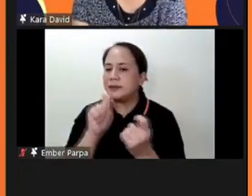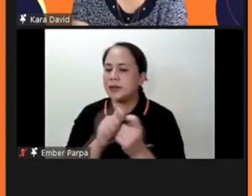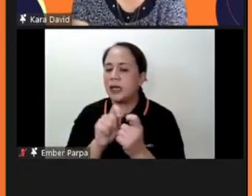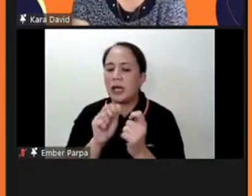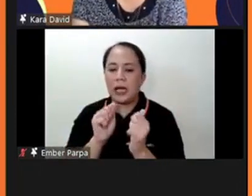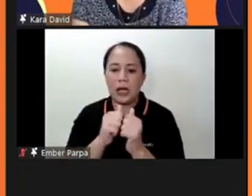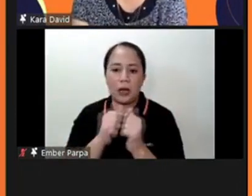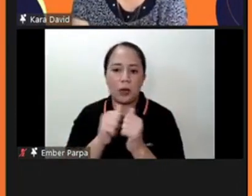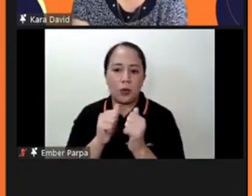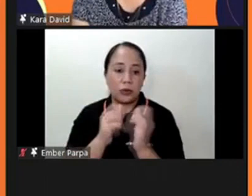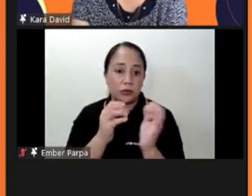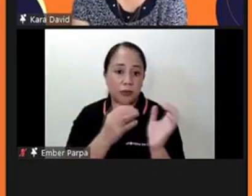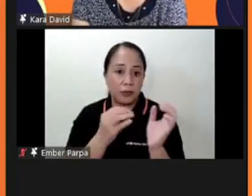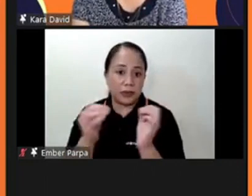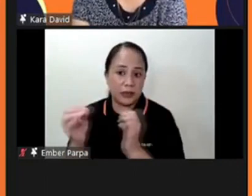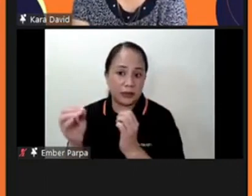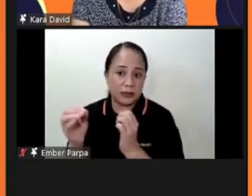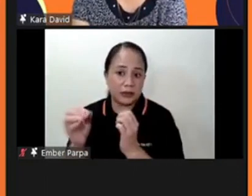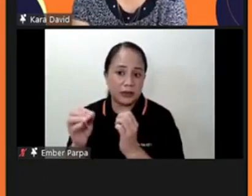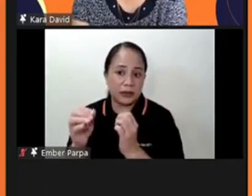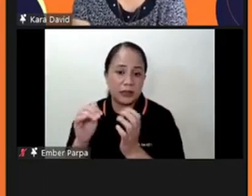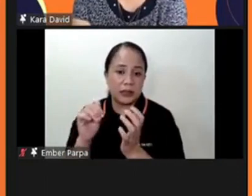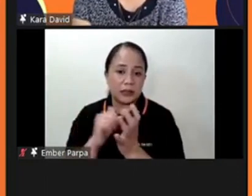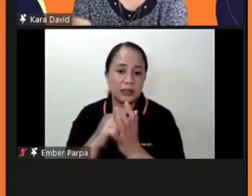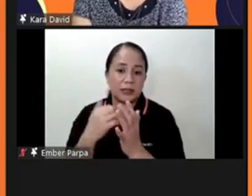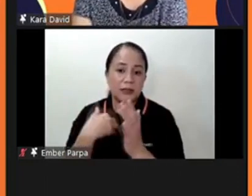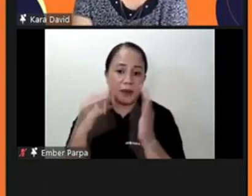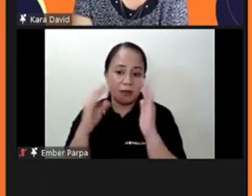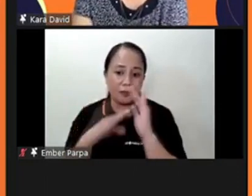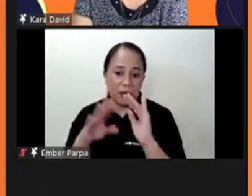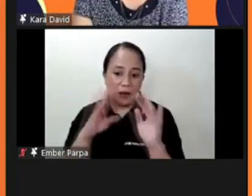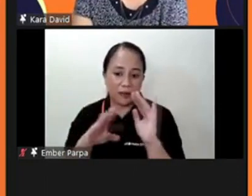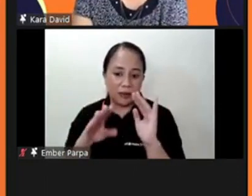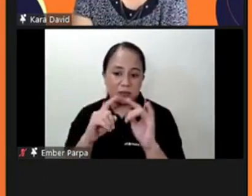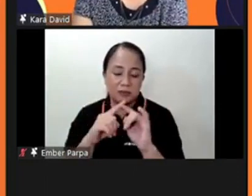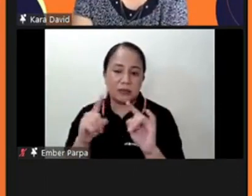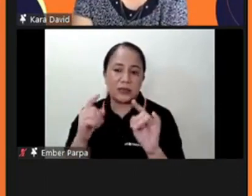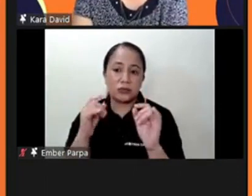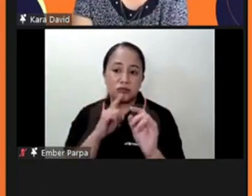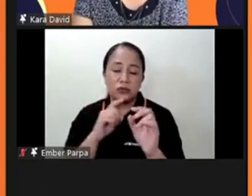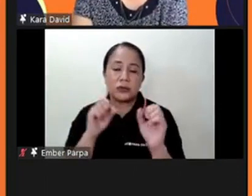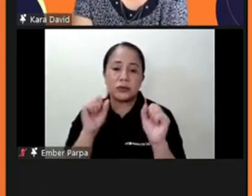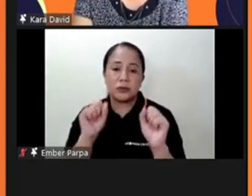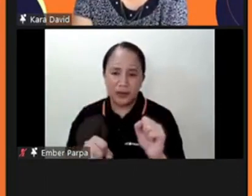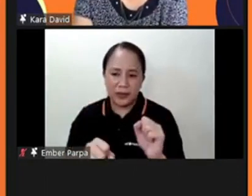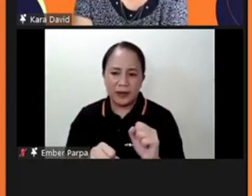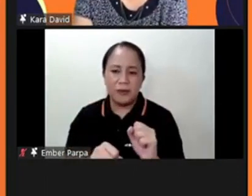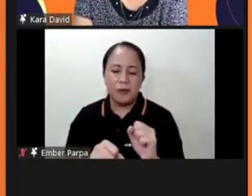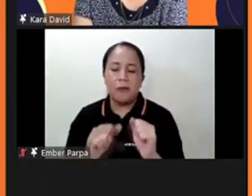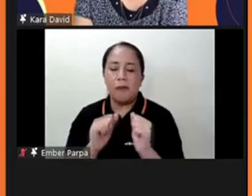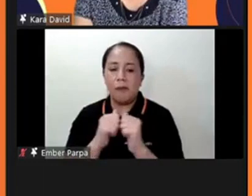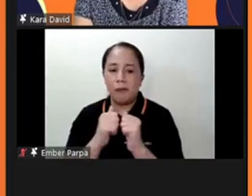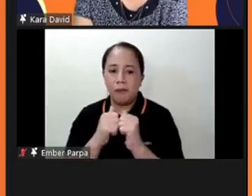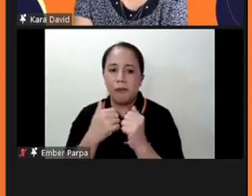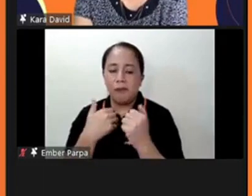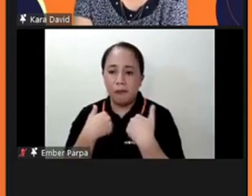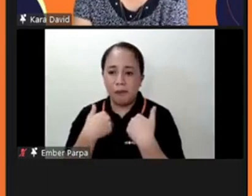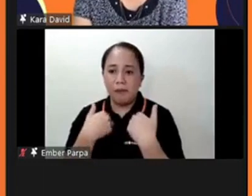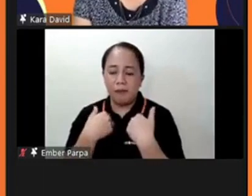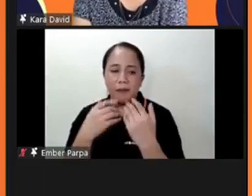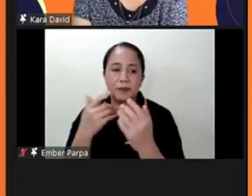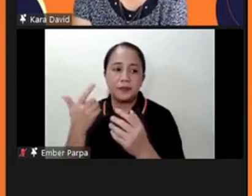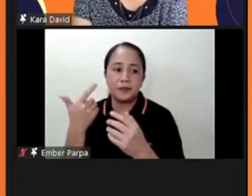siya ma-operationalize, doon nagkakaproblema. But we can actually have access for